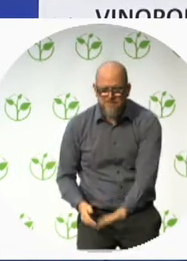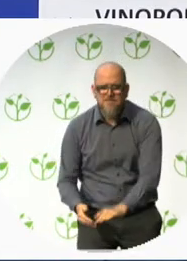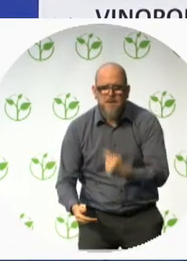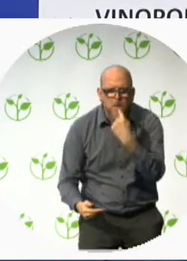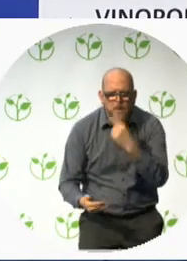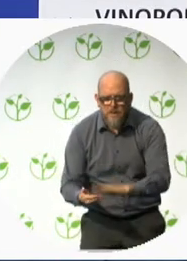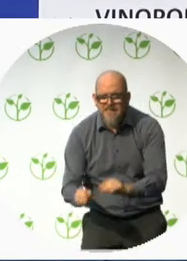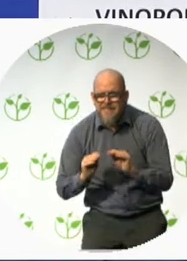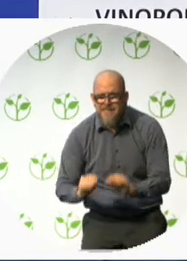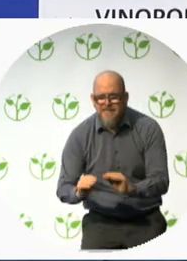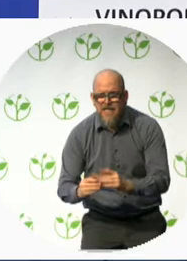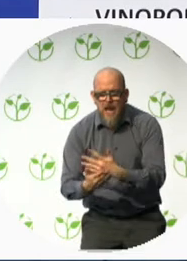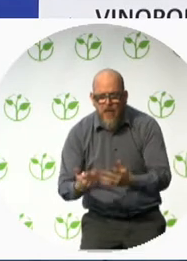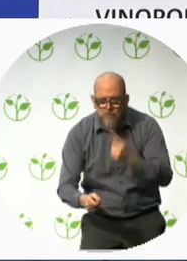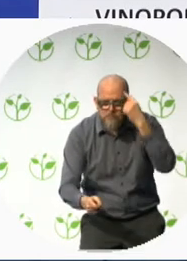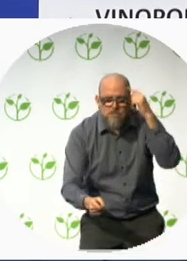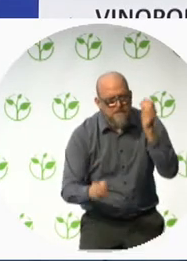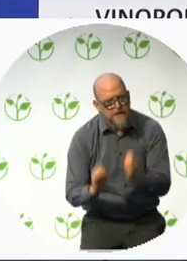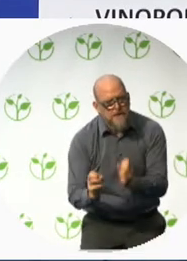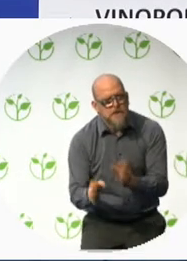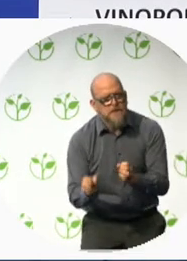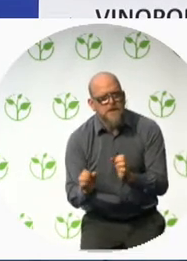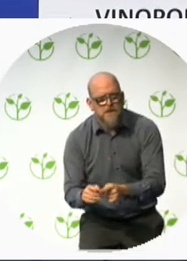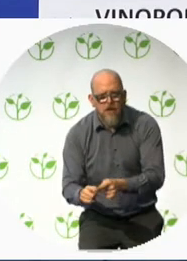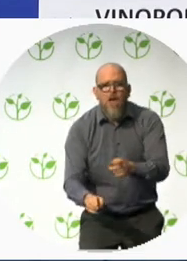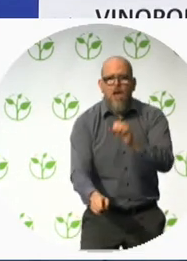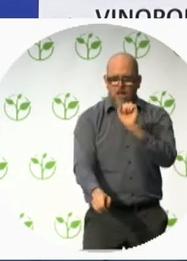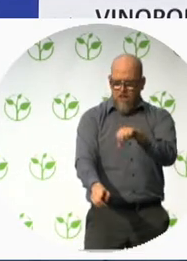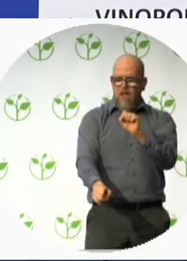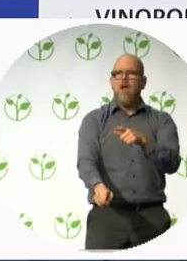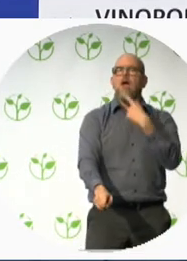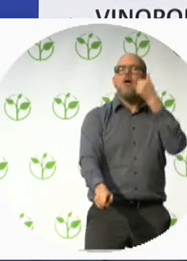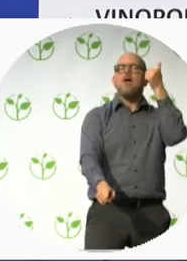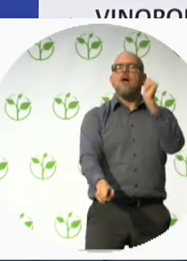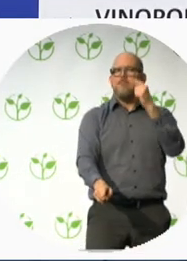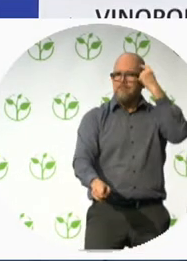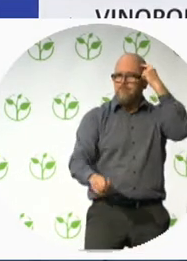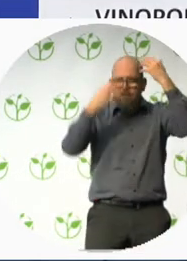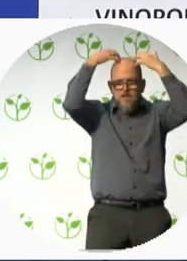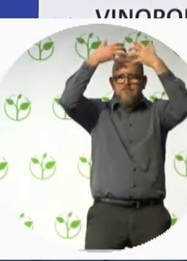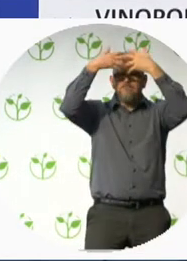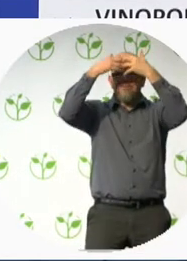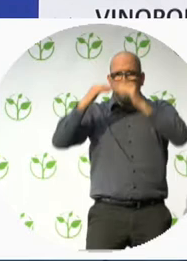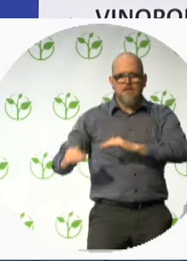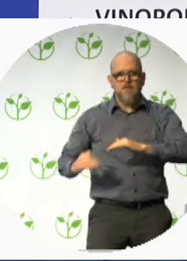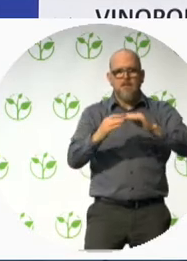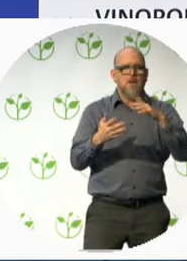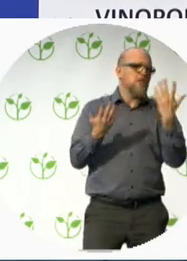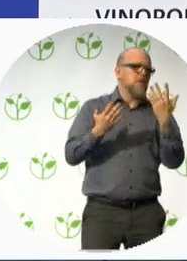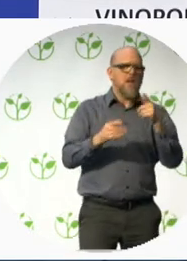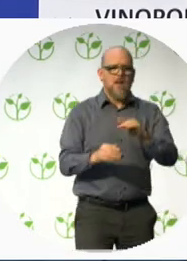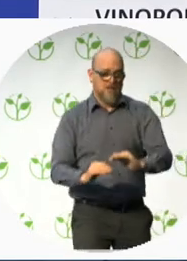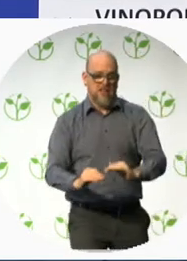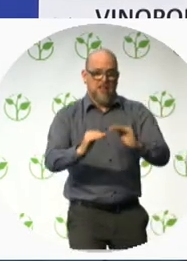was children being given sign language after they failed, around third grade, or just vocabulary, but not